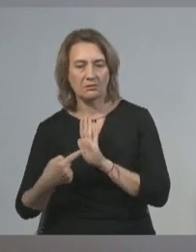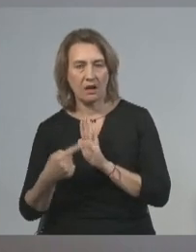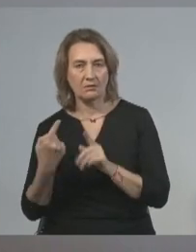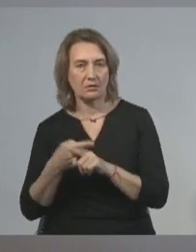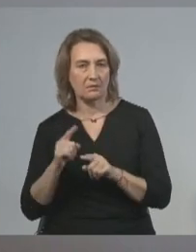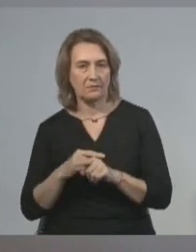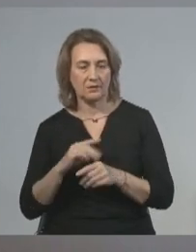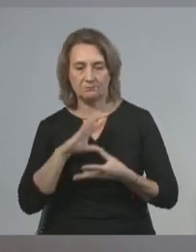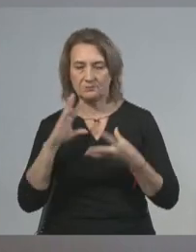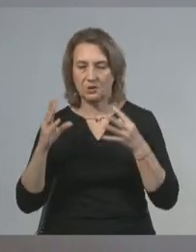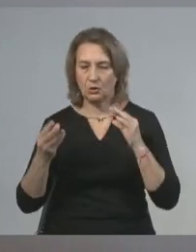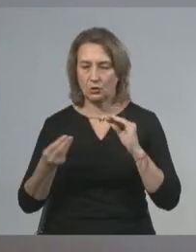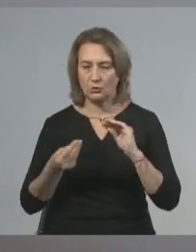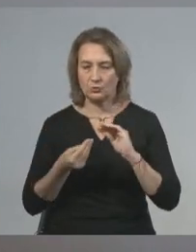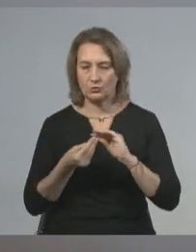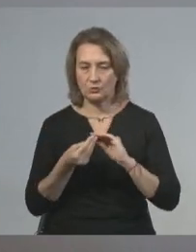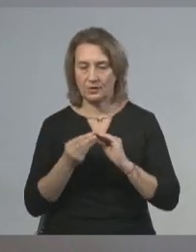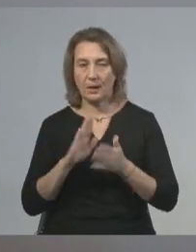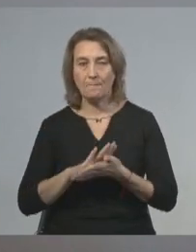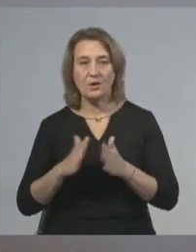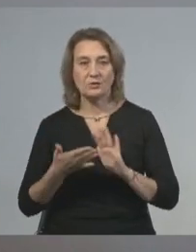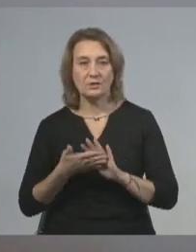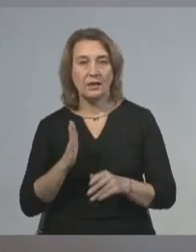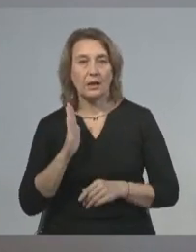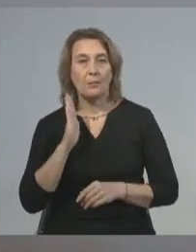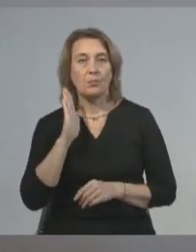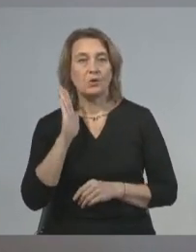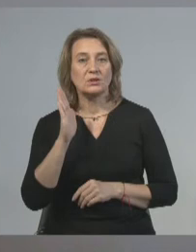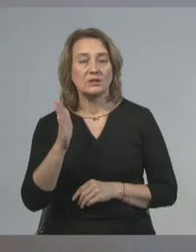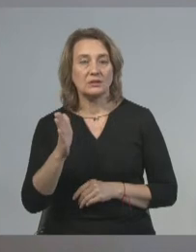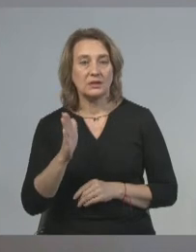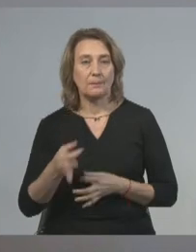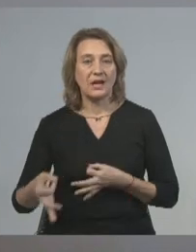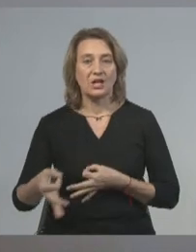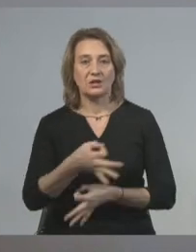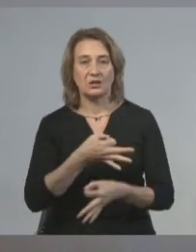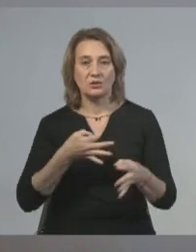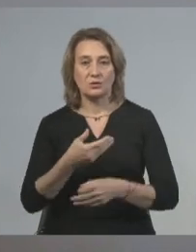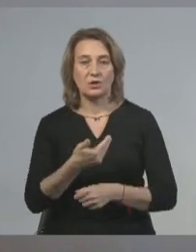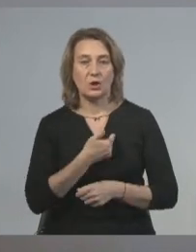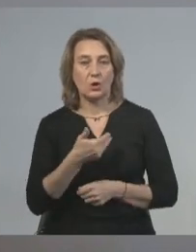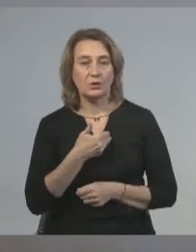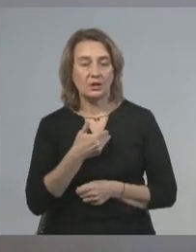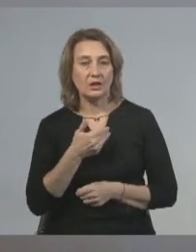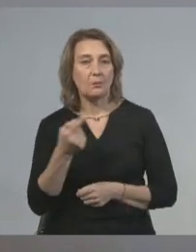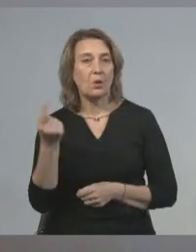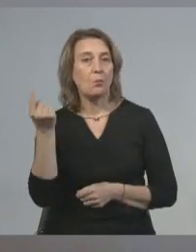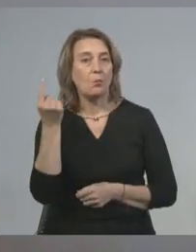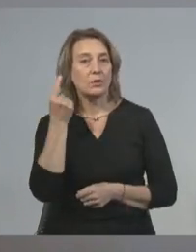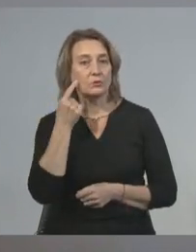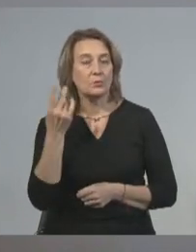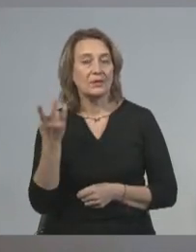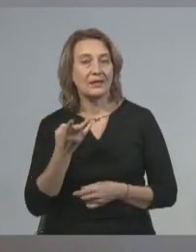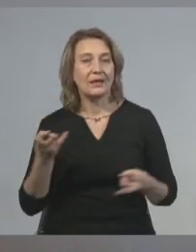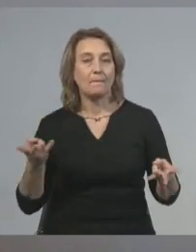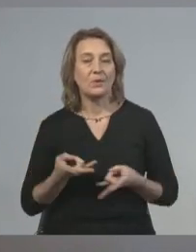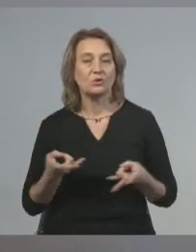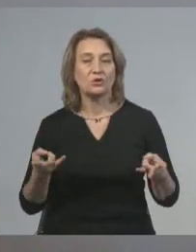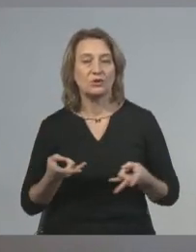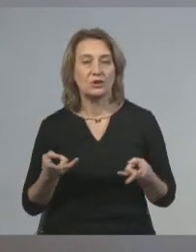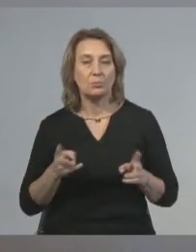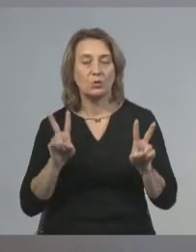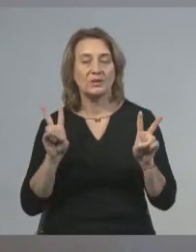broader discussion i would like to hear maybe from you uh what topics need more coverage because as i said majority of media coverage